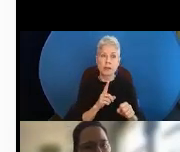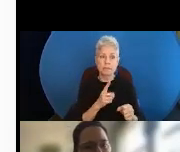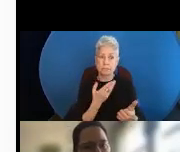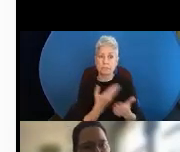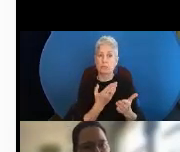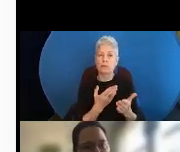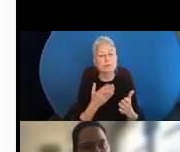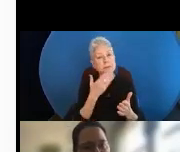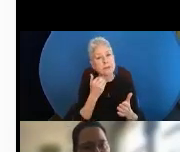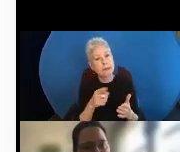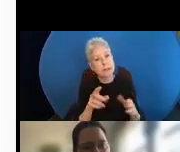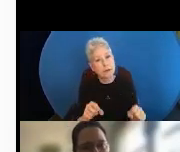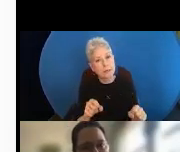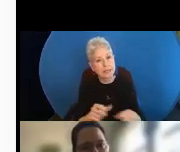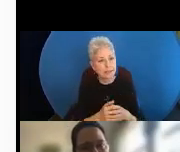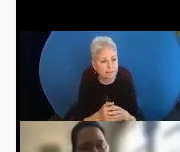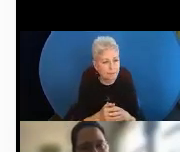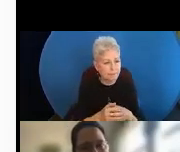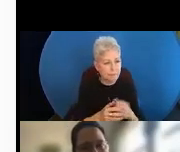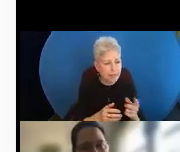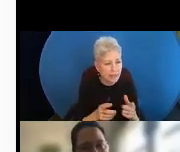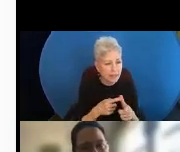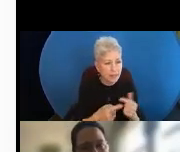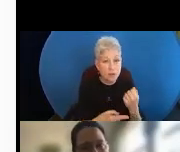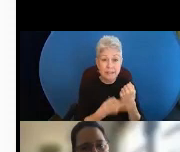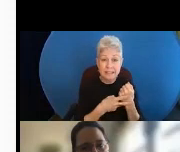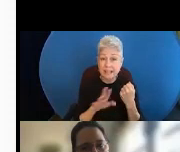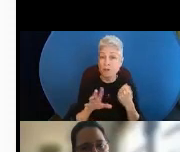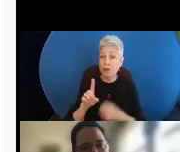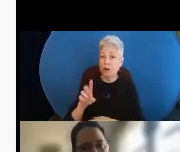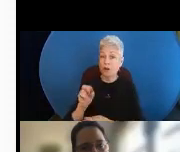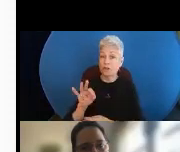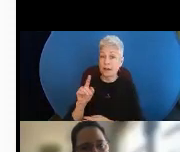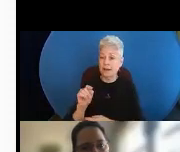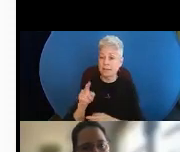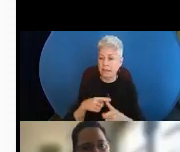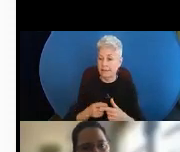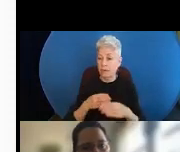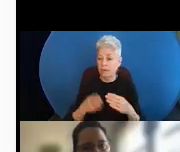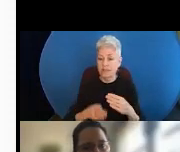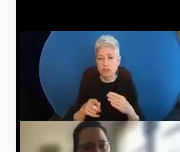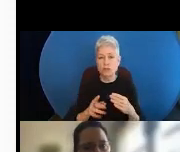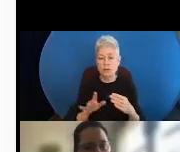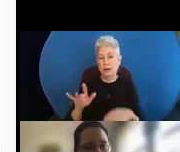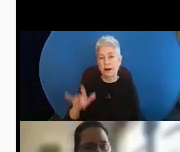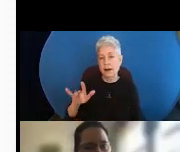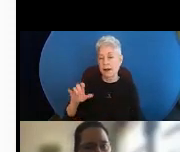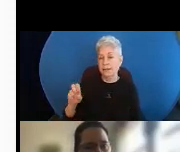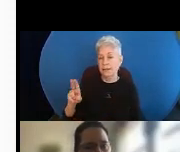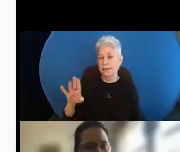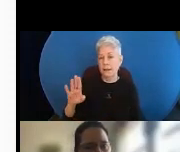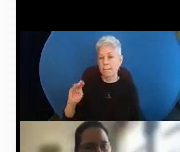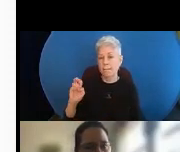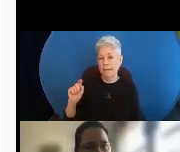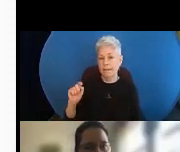ability. And here you can save your drafts, and when you are done, you can hit submit. What we